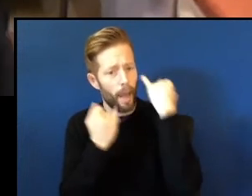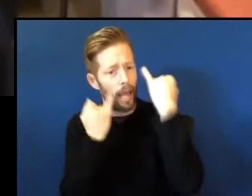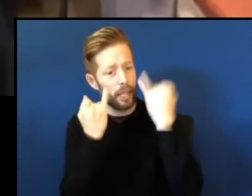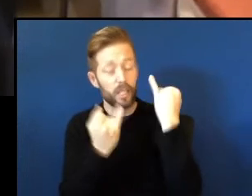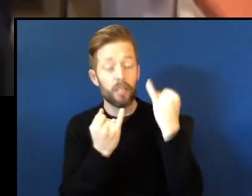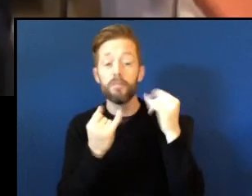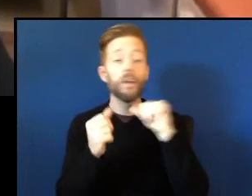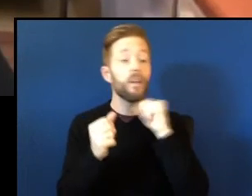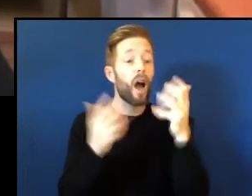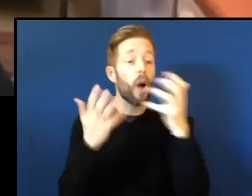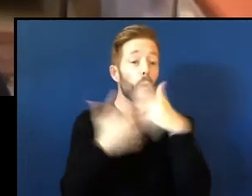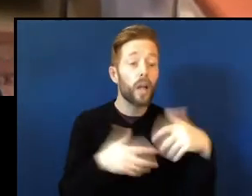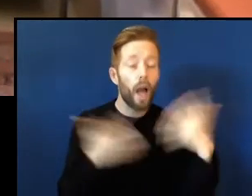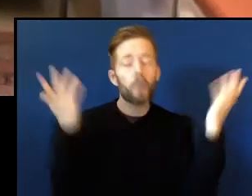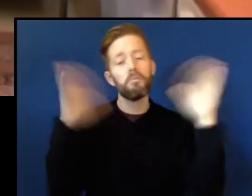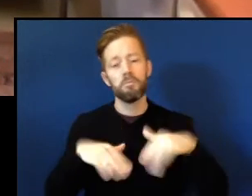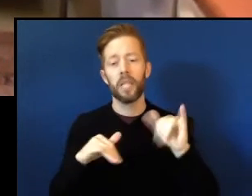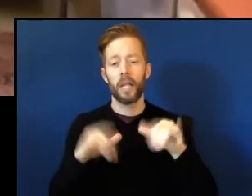out.